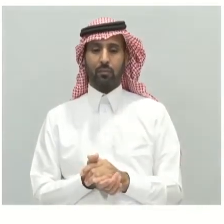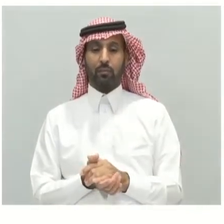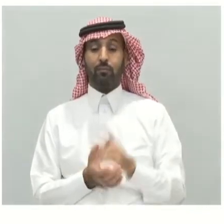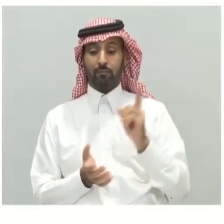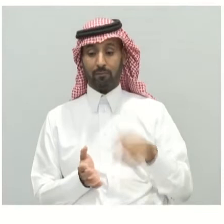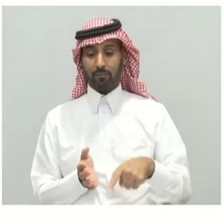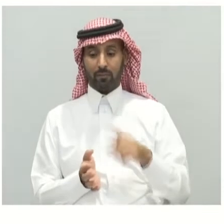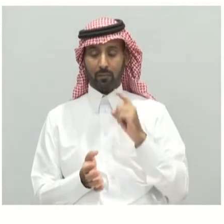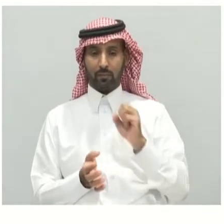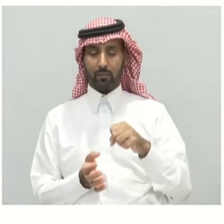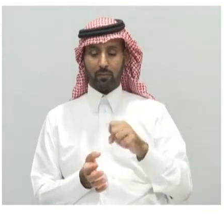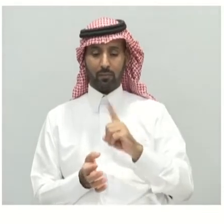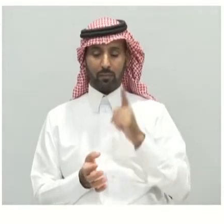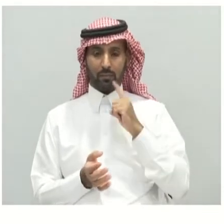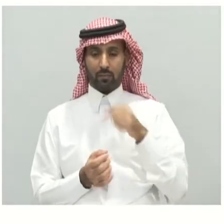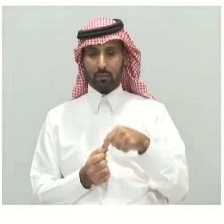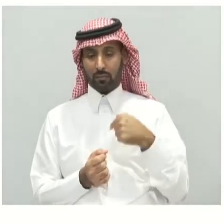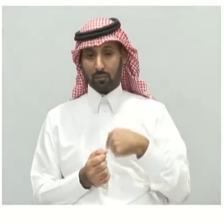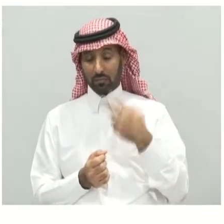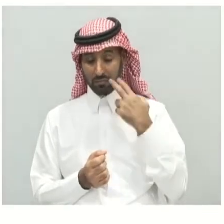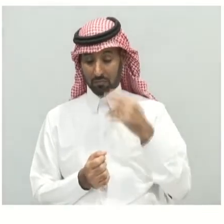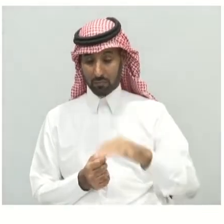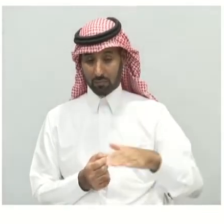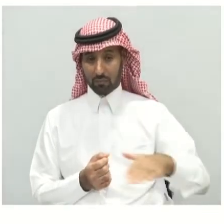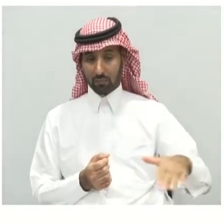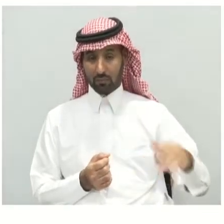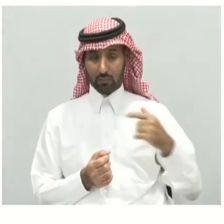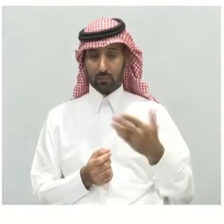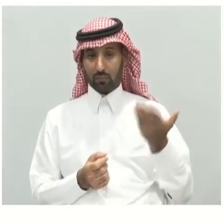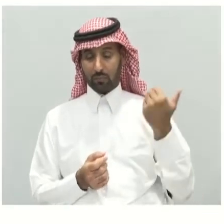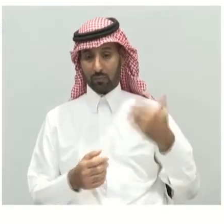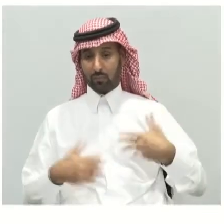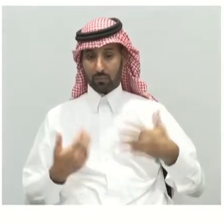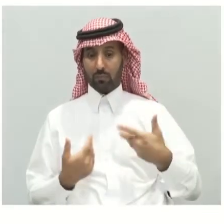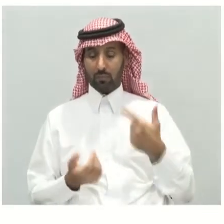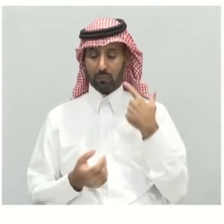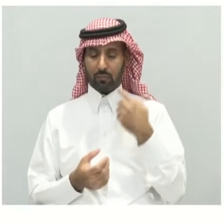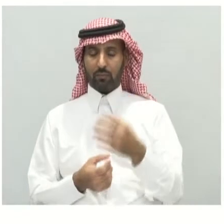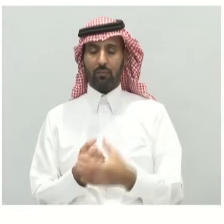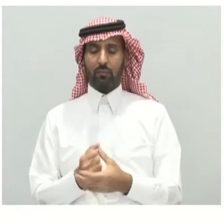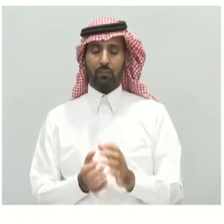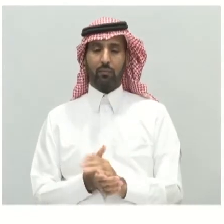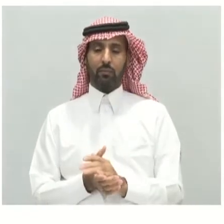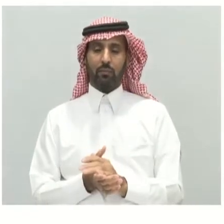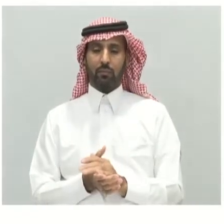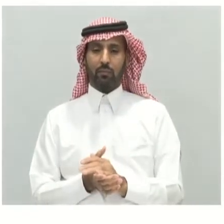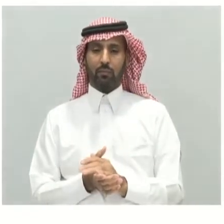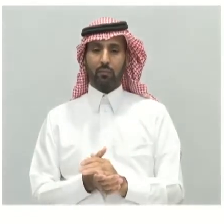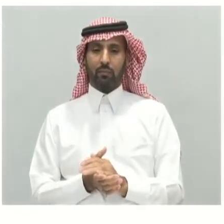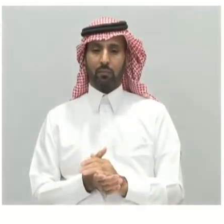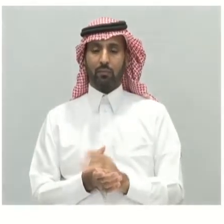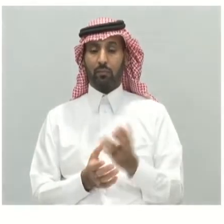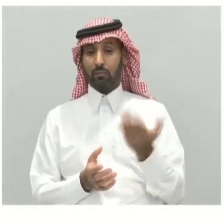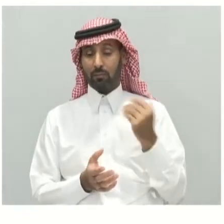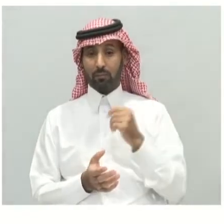affirmative positive sentence, when I was little, I used to play with toys. With the negative,